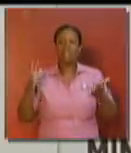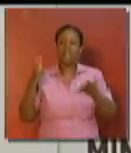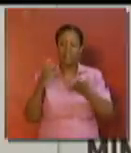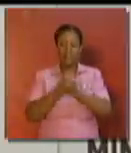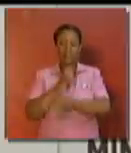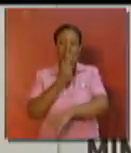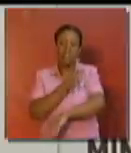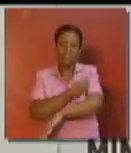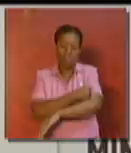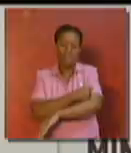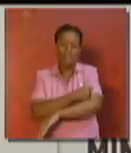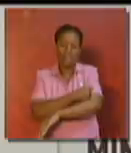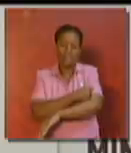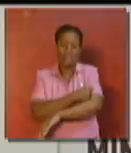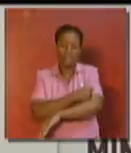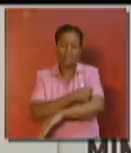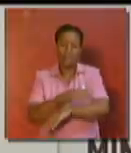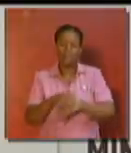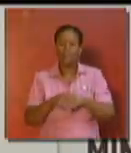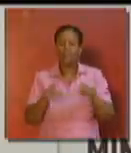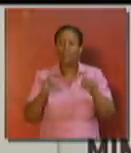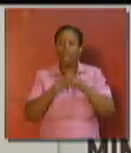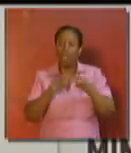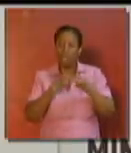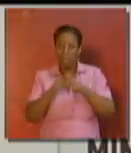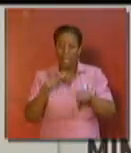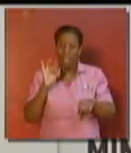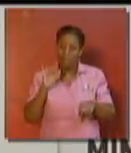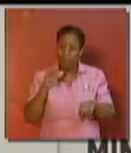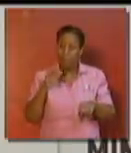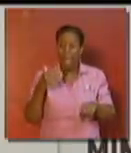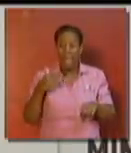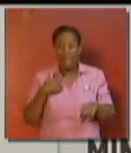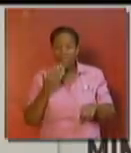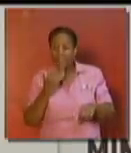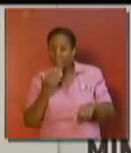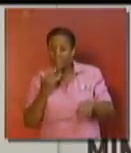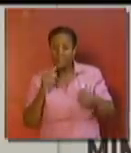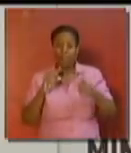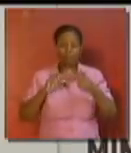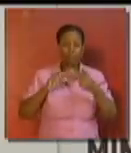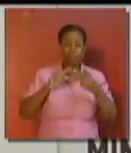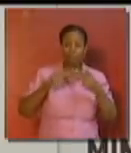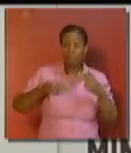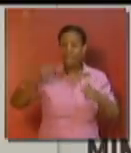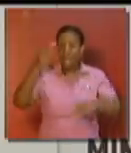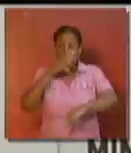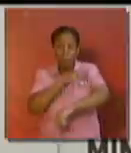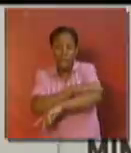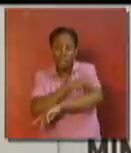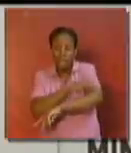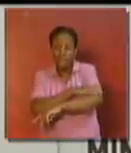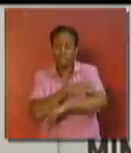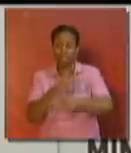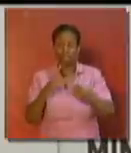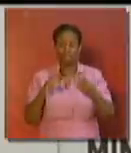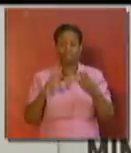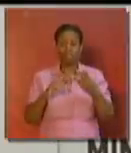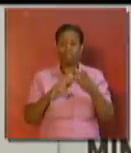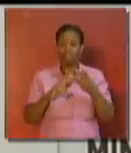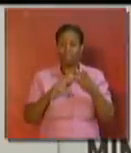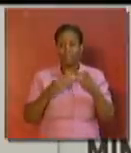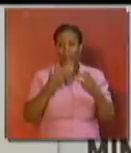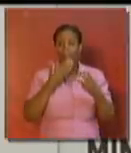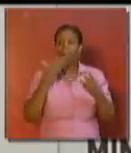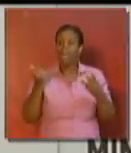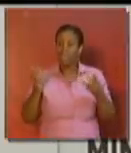uncontrolled high blood pressure, diabetes, it is best to delay your pregnancy, get vaccinated before,